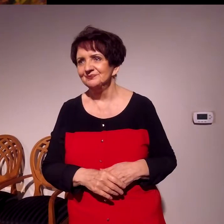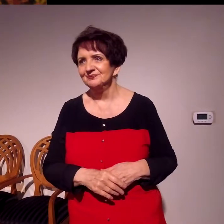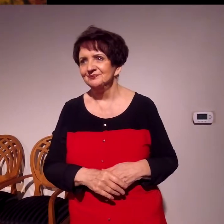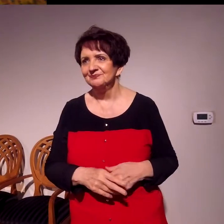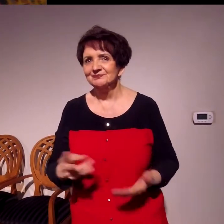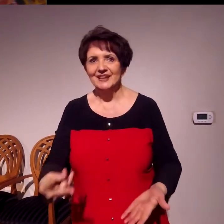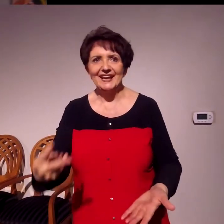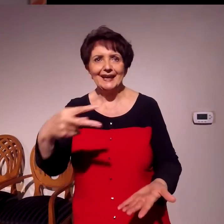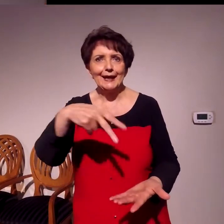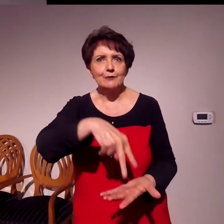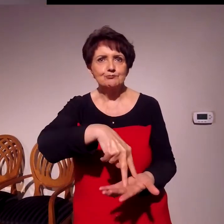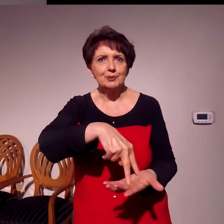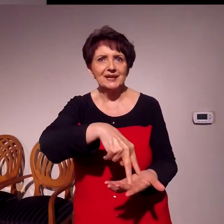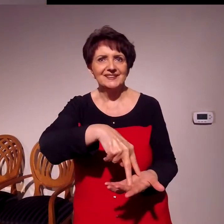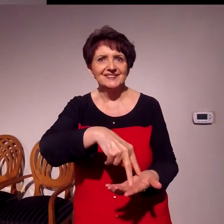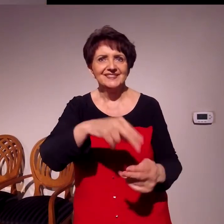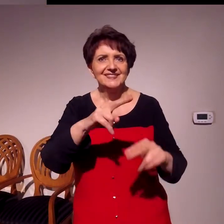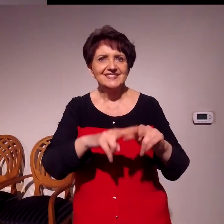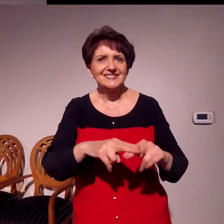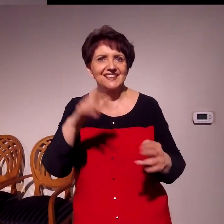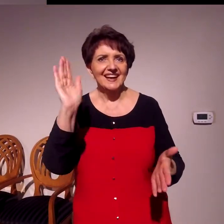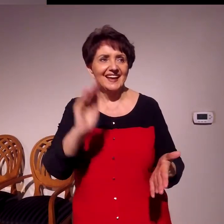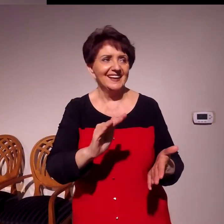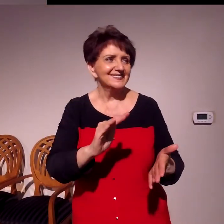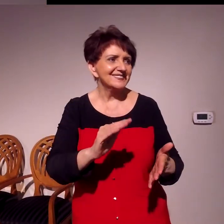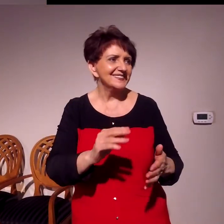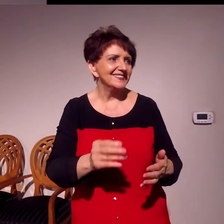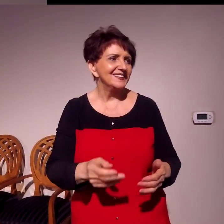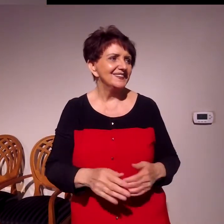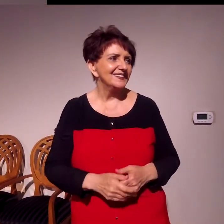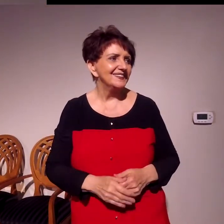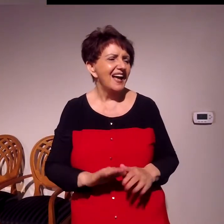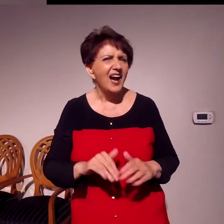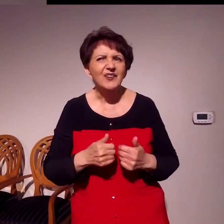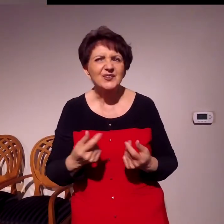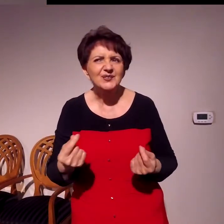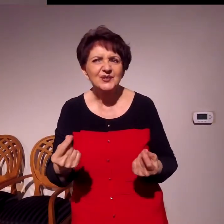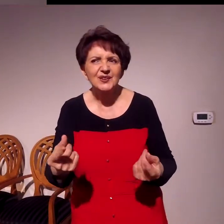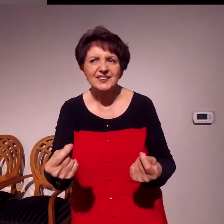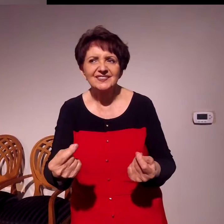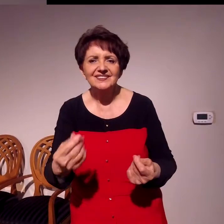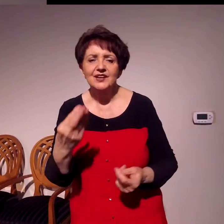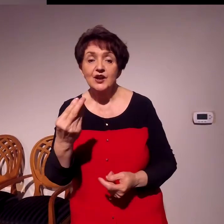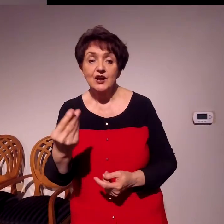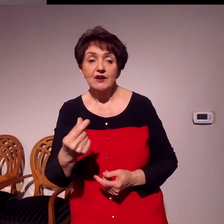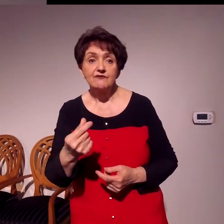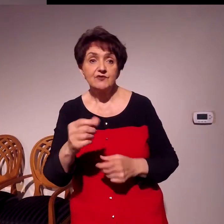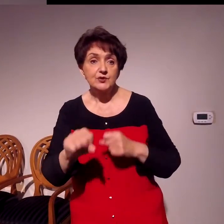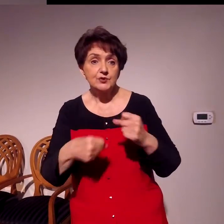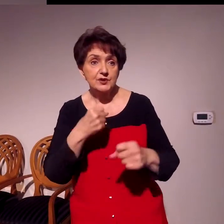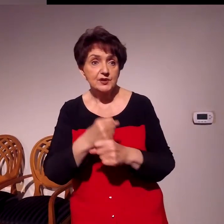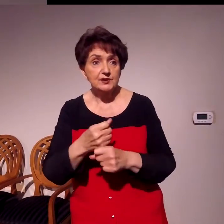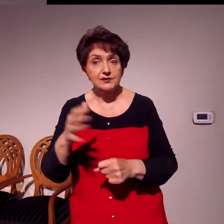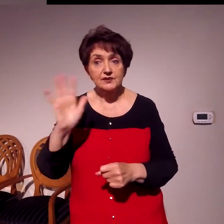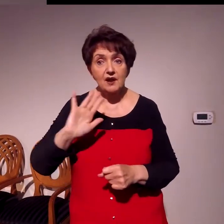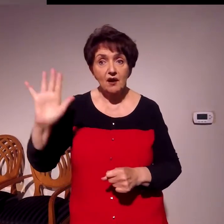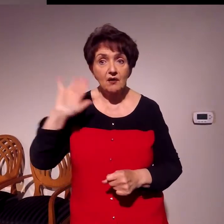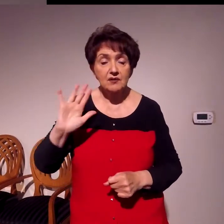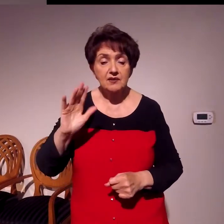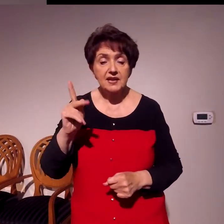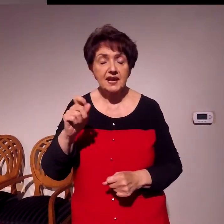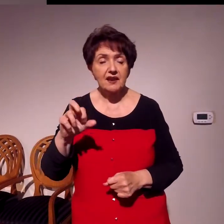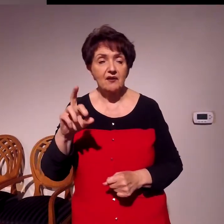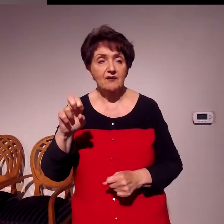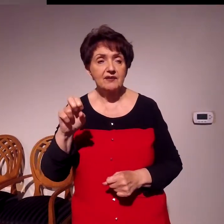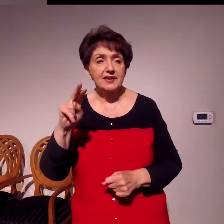Hello? Sit less. How do you sit less? Well, a few years ago, Karen bought herself a standing desk.